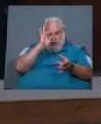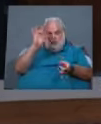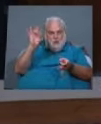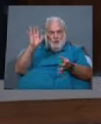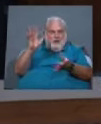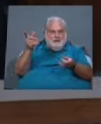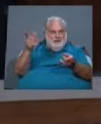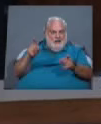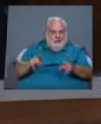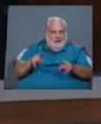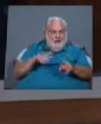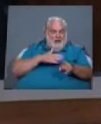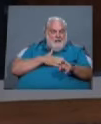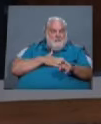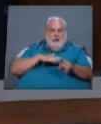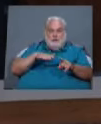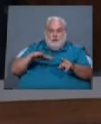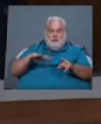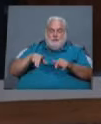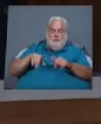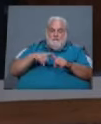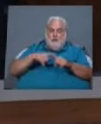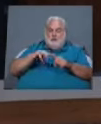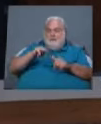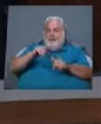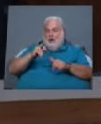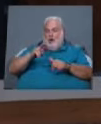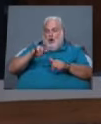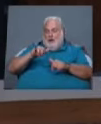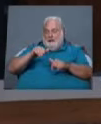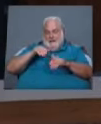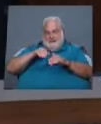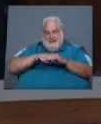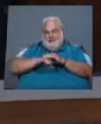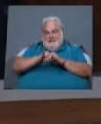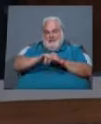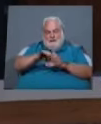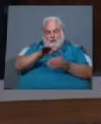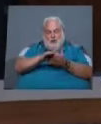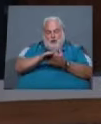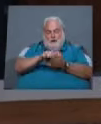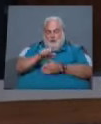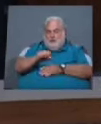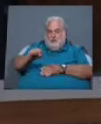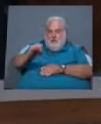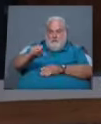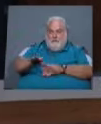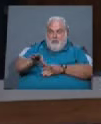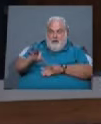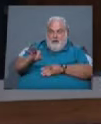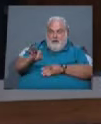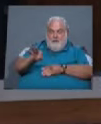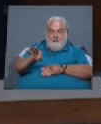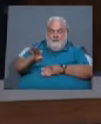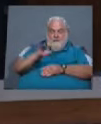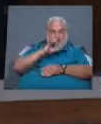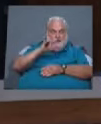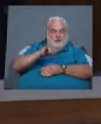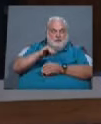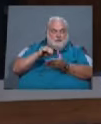my children were the first minorities to attend that school. And as far as the drop-off for the students,